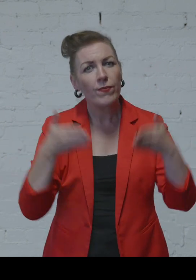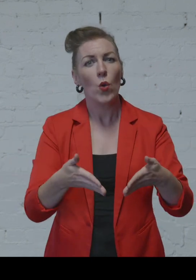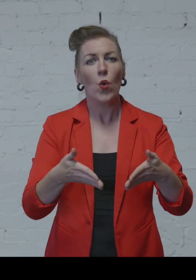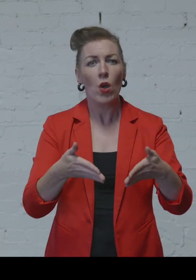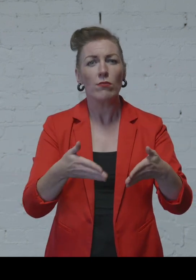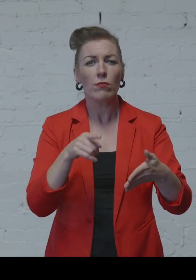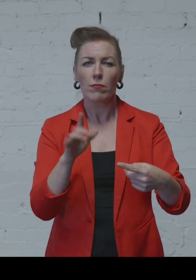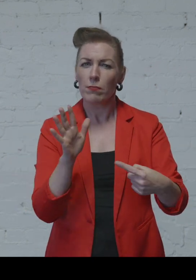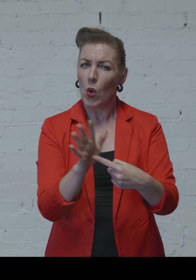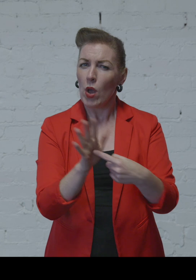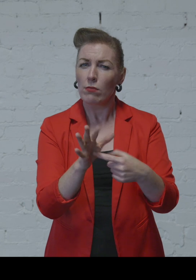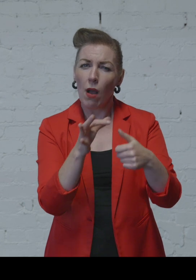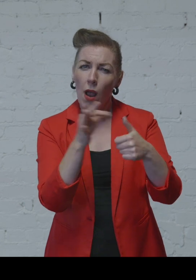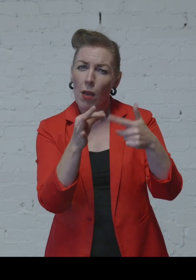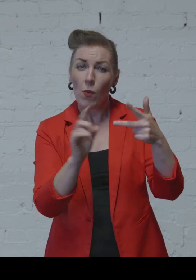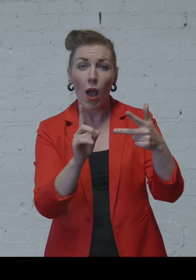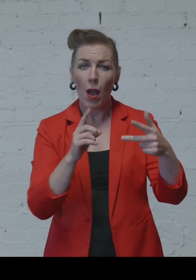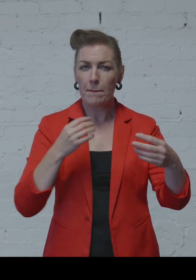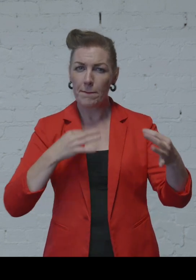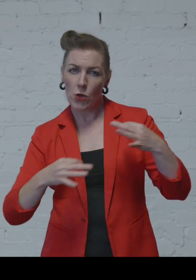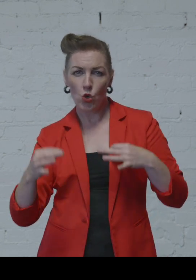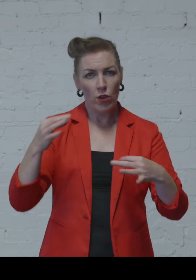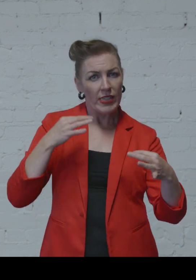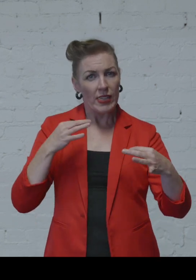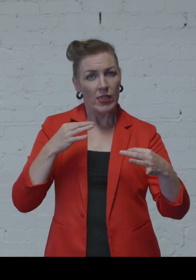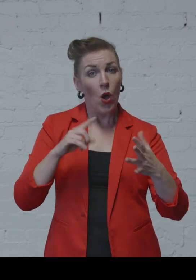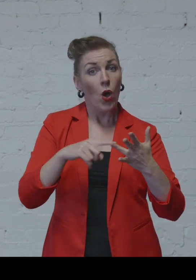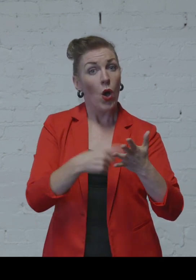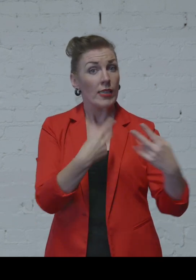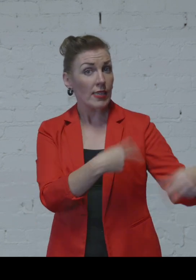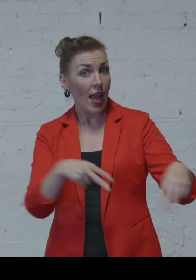There are a number of car parks within a 10-minute walk from the Echo Echo studios.